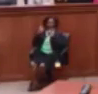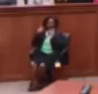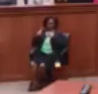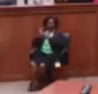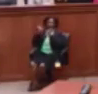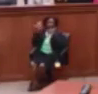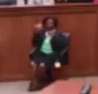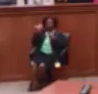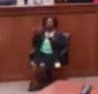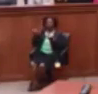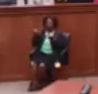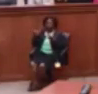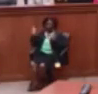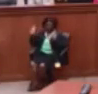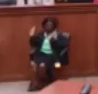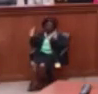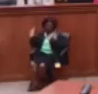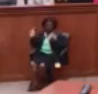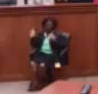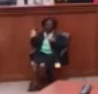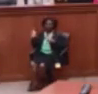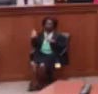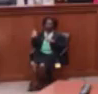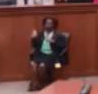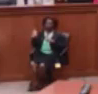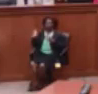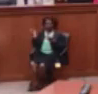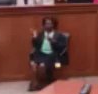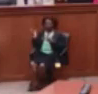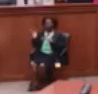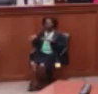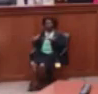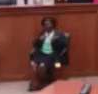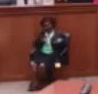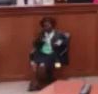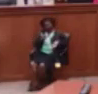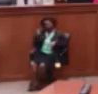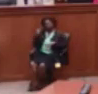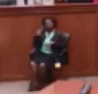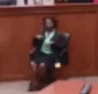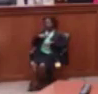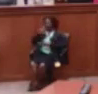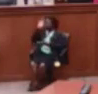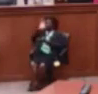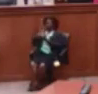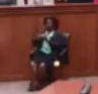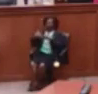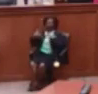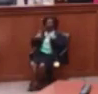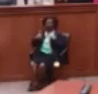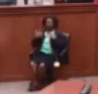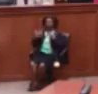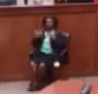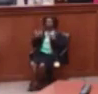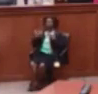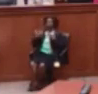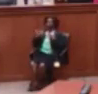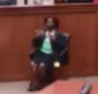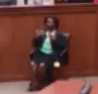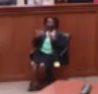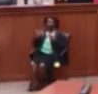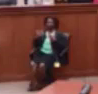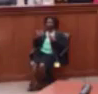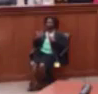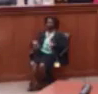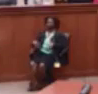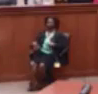being said, we are firm believers that there is tremendous opportunity for students